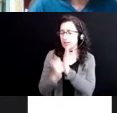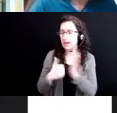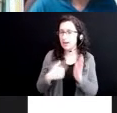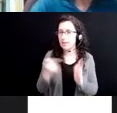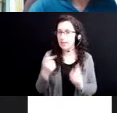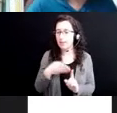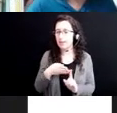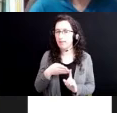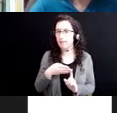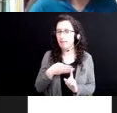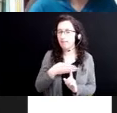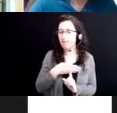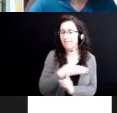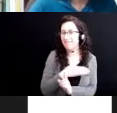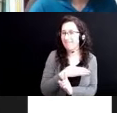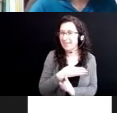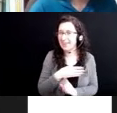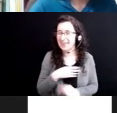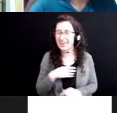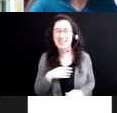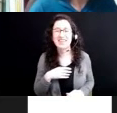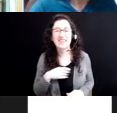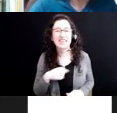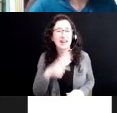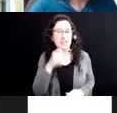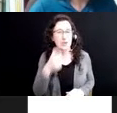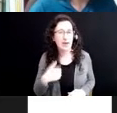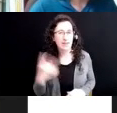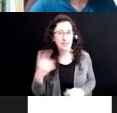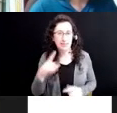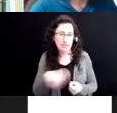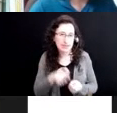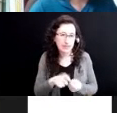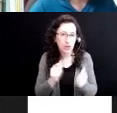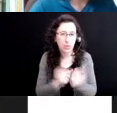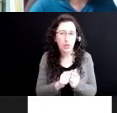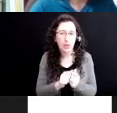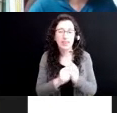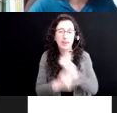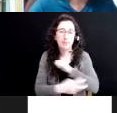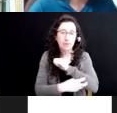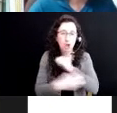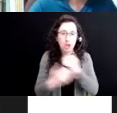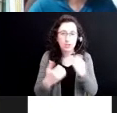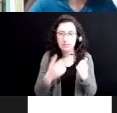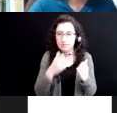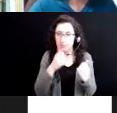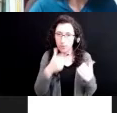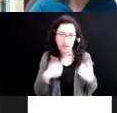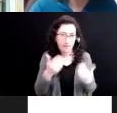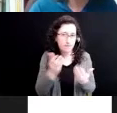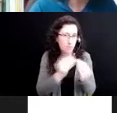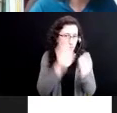You'll probably pick that out if I don't have anything specific on beavers tonight, for example. I don't have